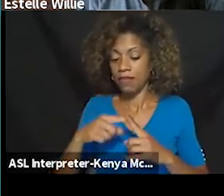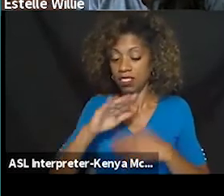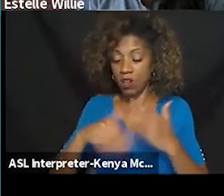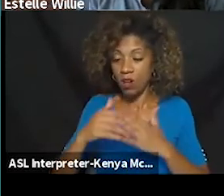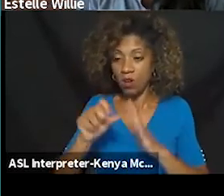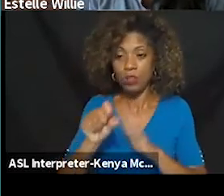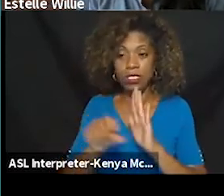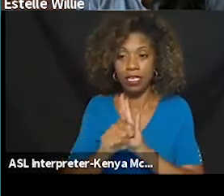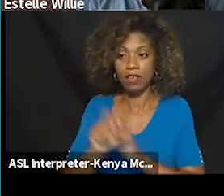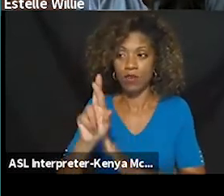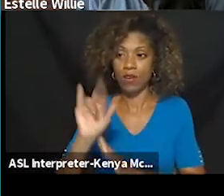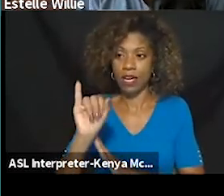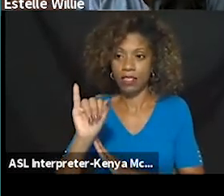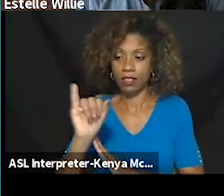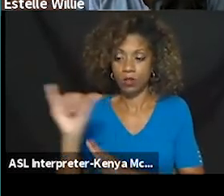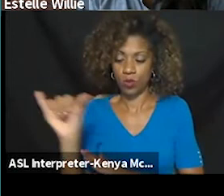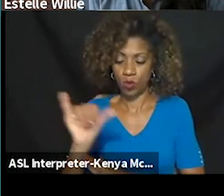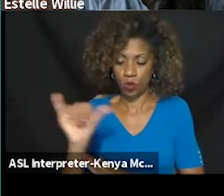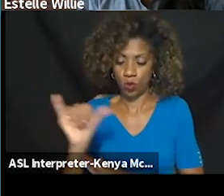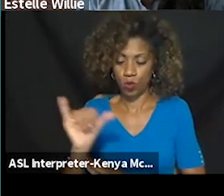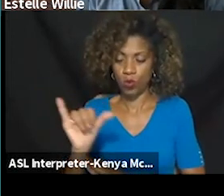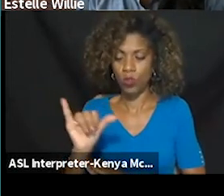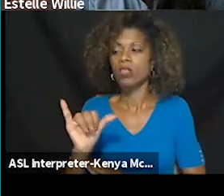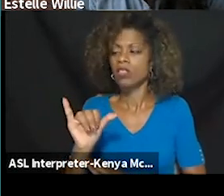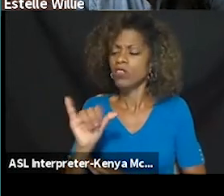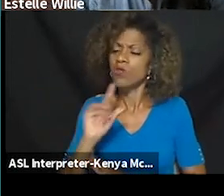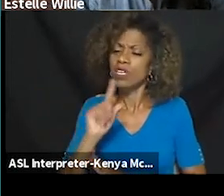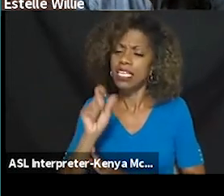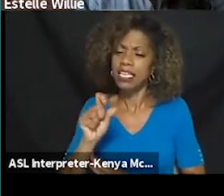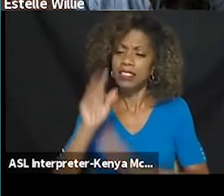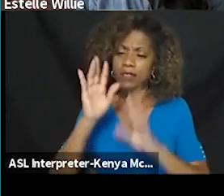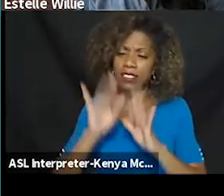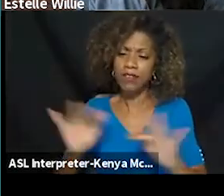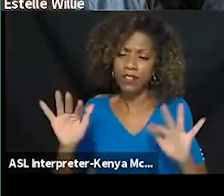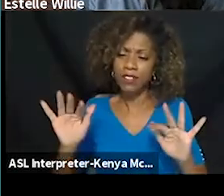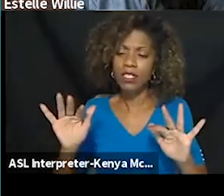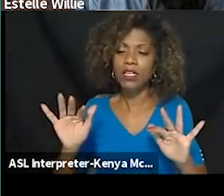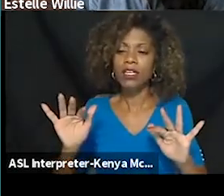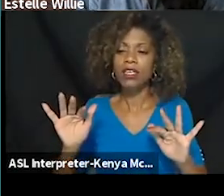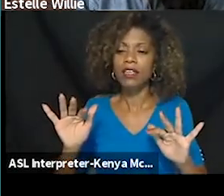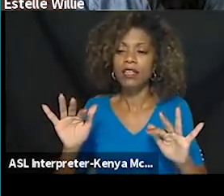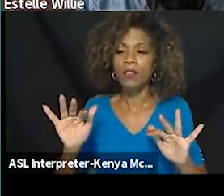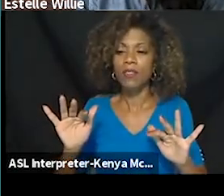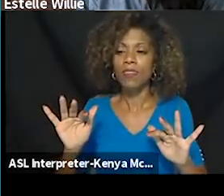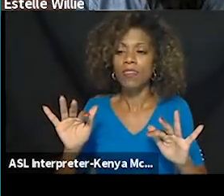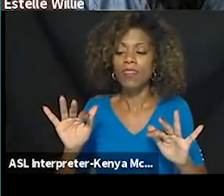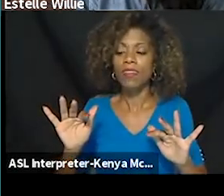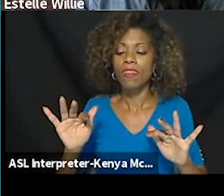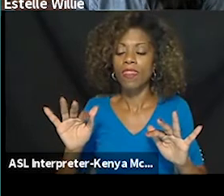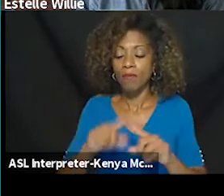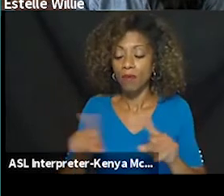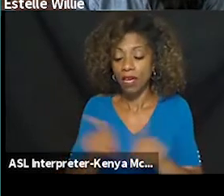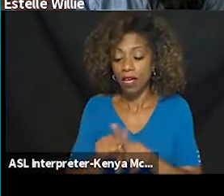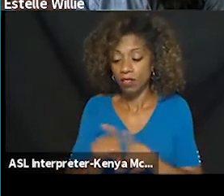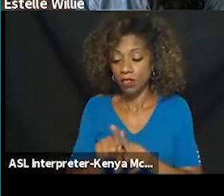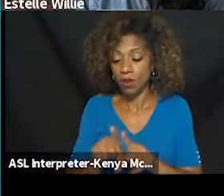was definitely diverse in that way. We also had diversity in the types of schools.